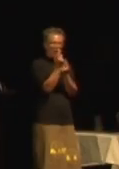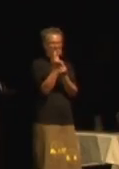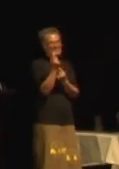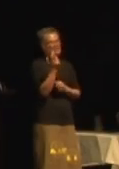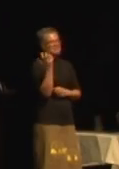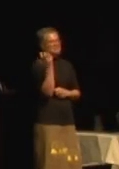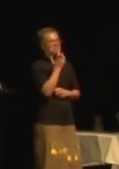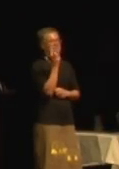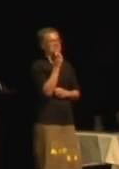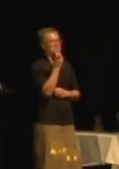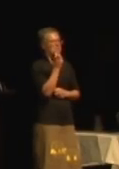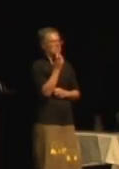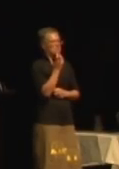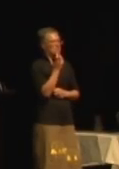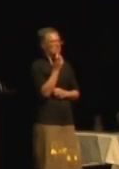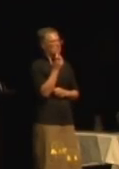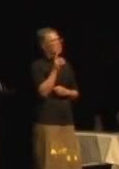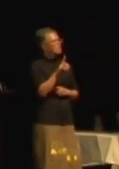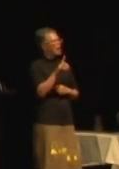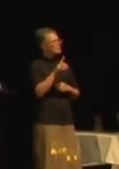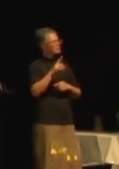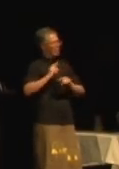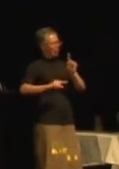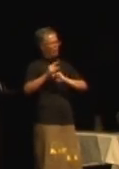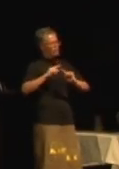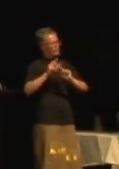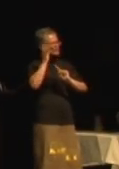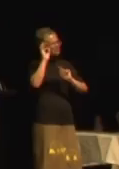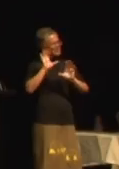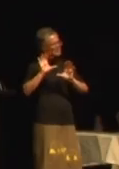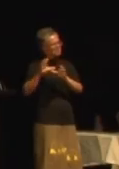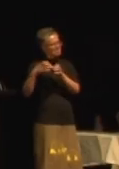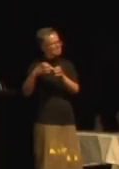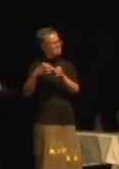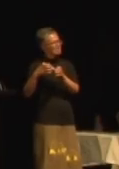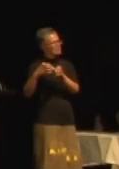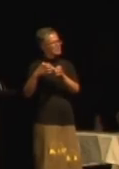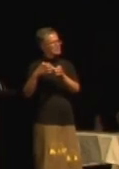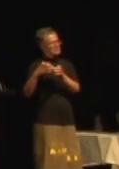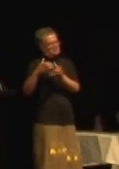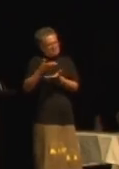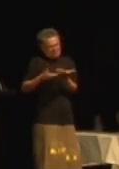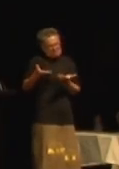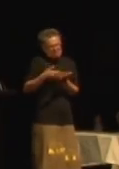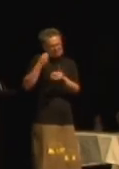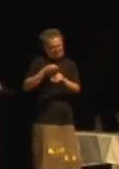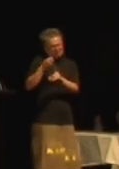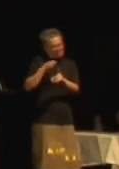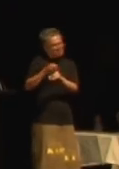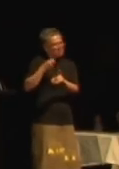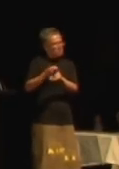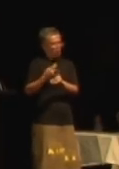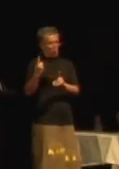So I was able to get enough support to get this off the ground. Another woman of color, Ranti Junis, helped me put together a consent